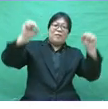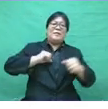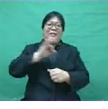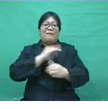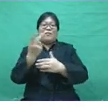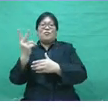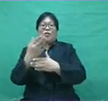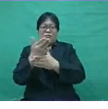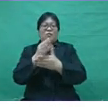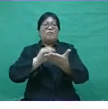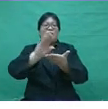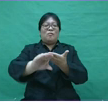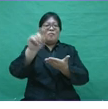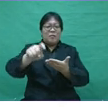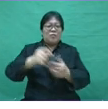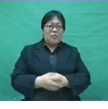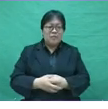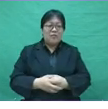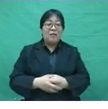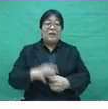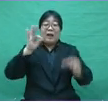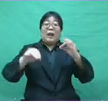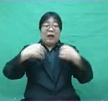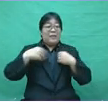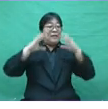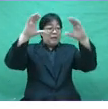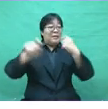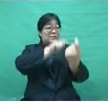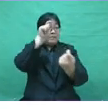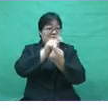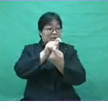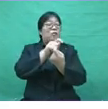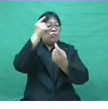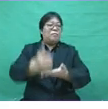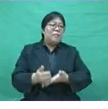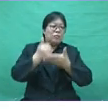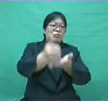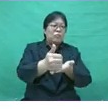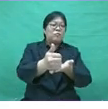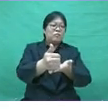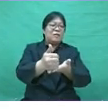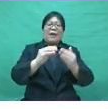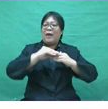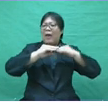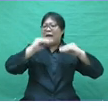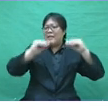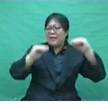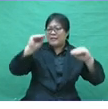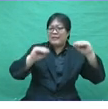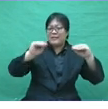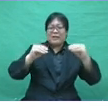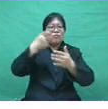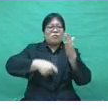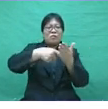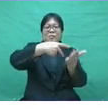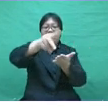of contributions unless specific measures are in place to provide for an adjusted contribution rate, at